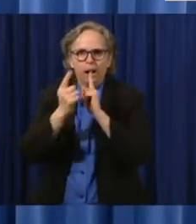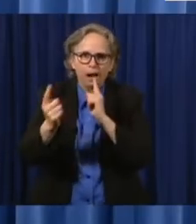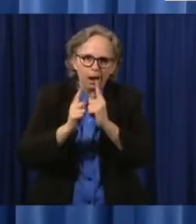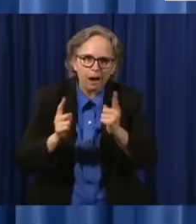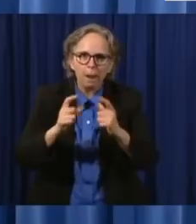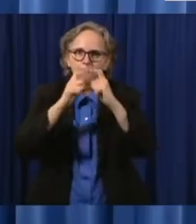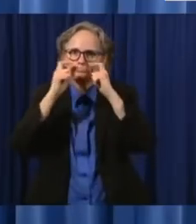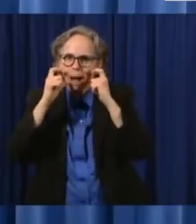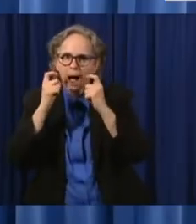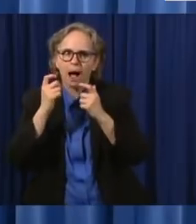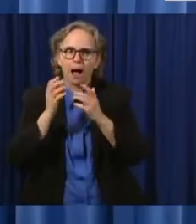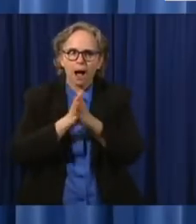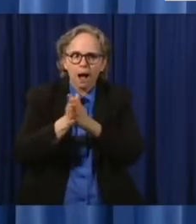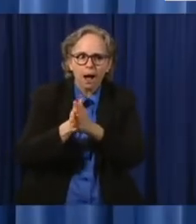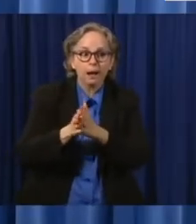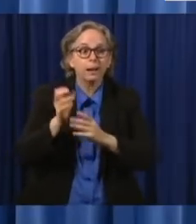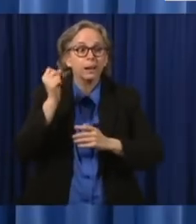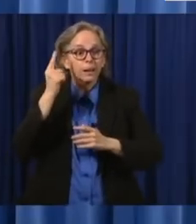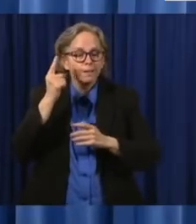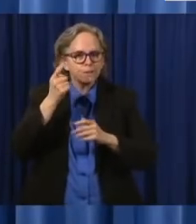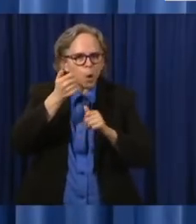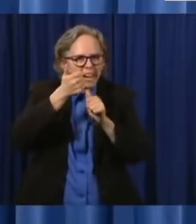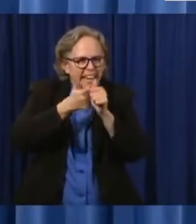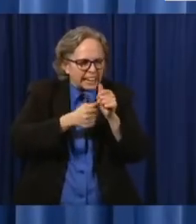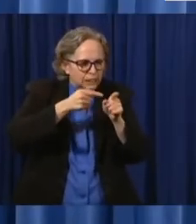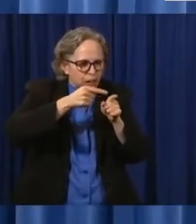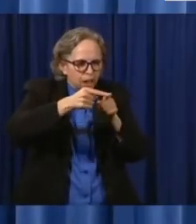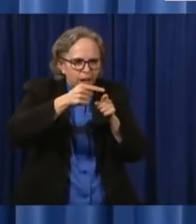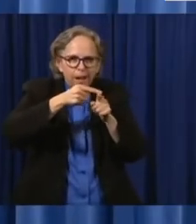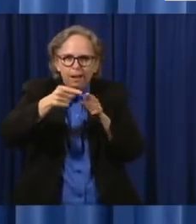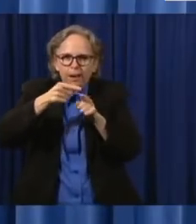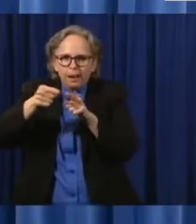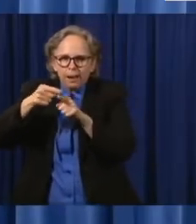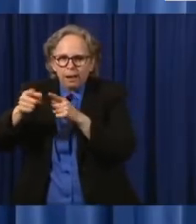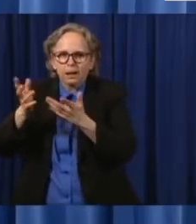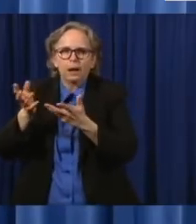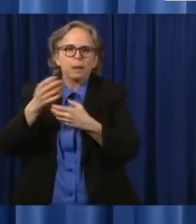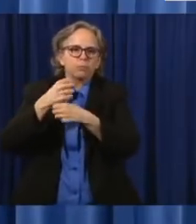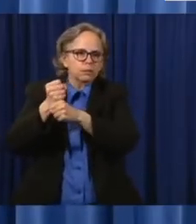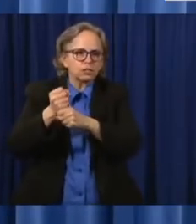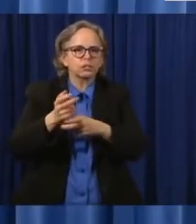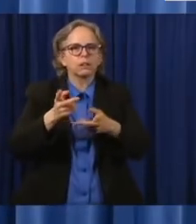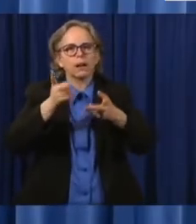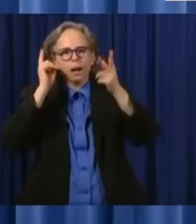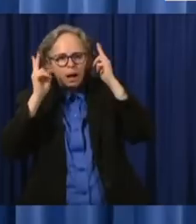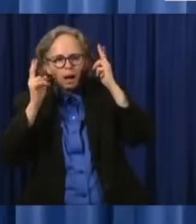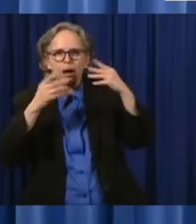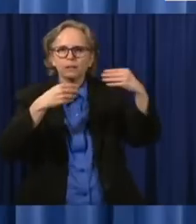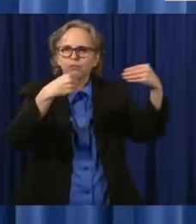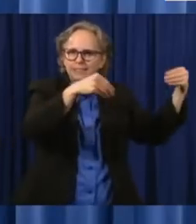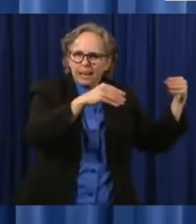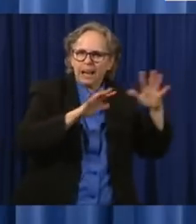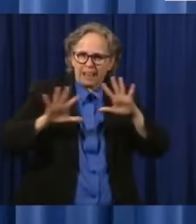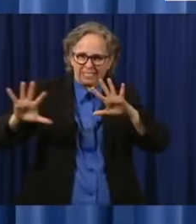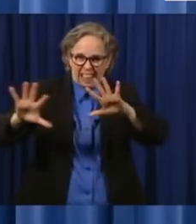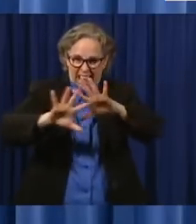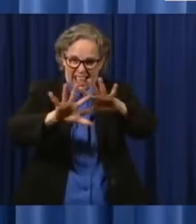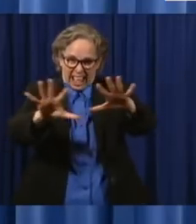practices for retail, the best practices for manufacturing. In each one of those cases, we put orders